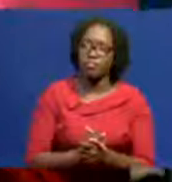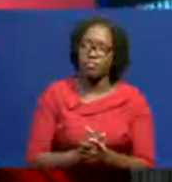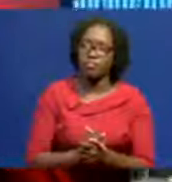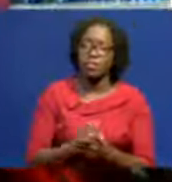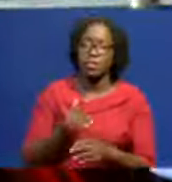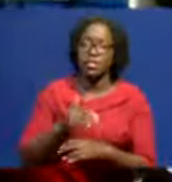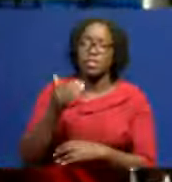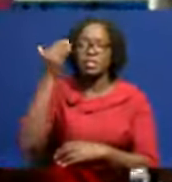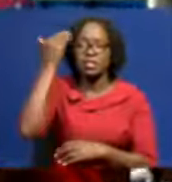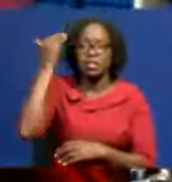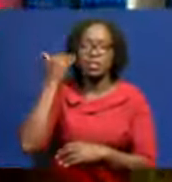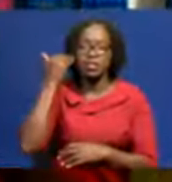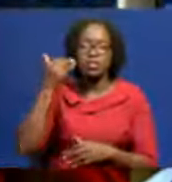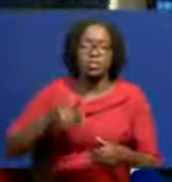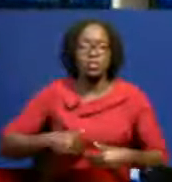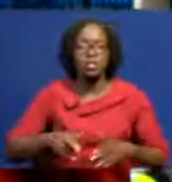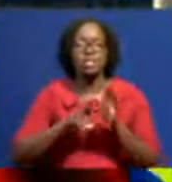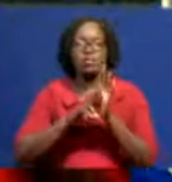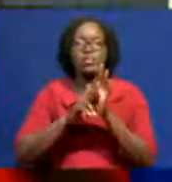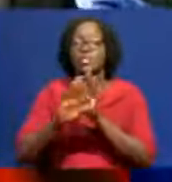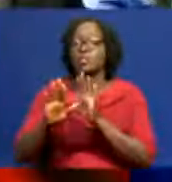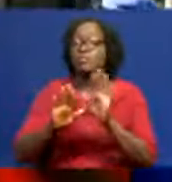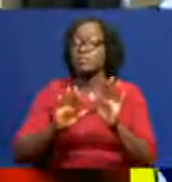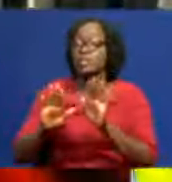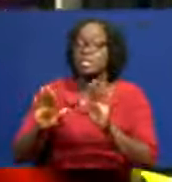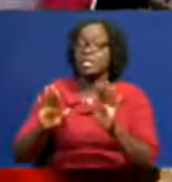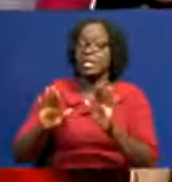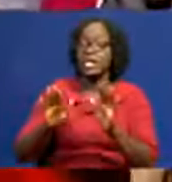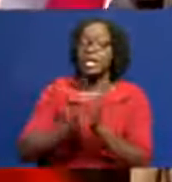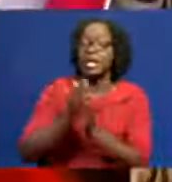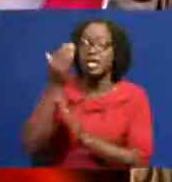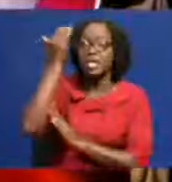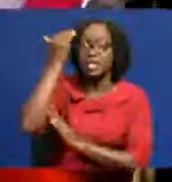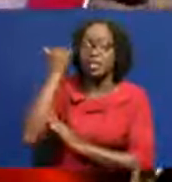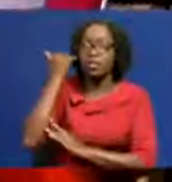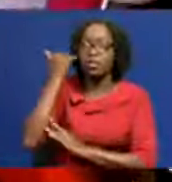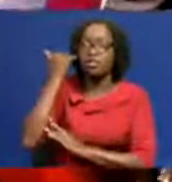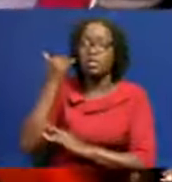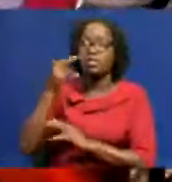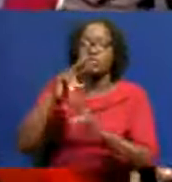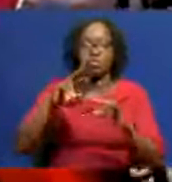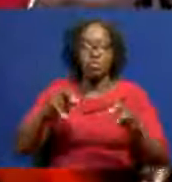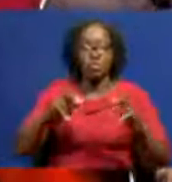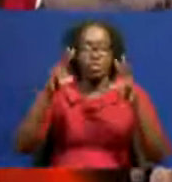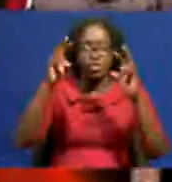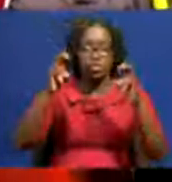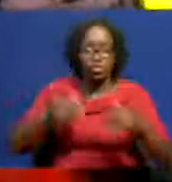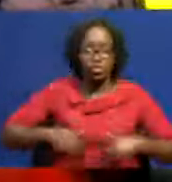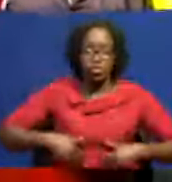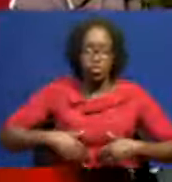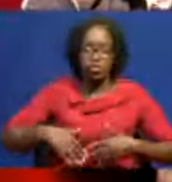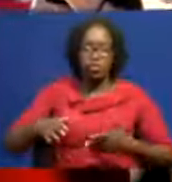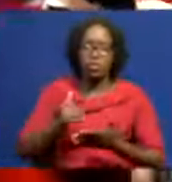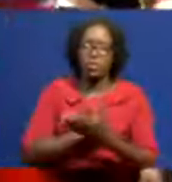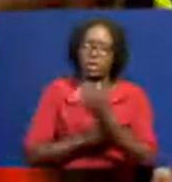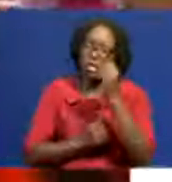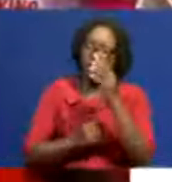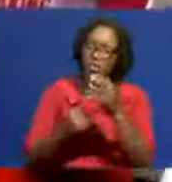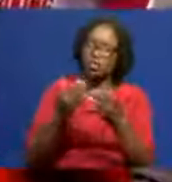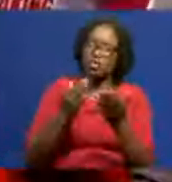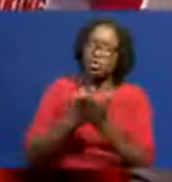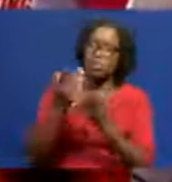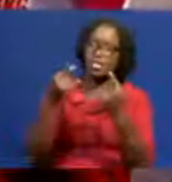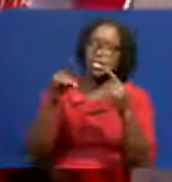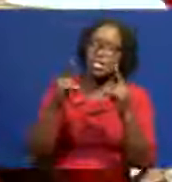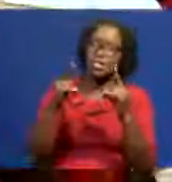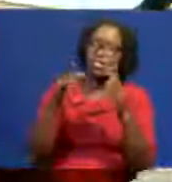Outside the court, youth and their representatives say the corridors of justice ought to look into the issue of the youth who are employed to ensure the success of the